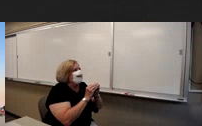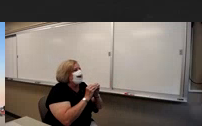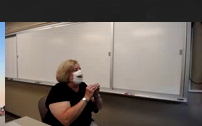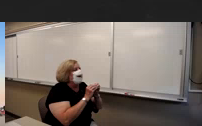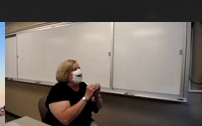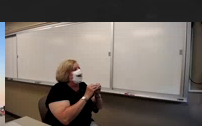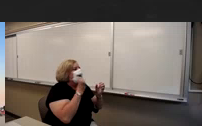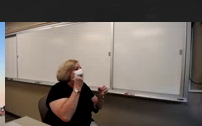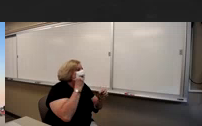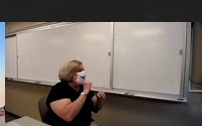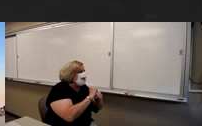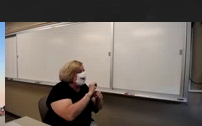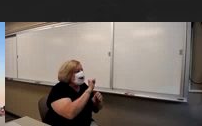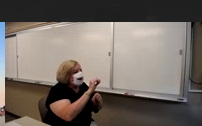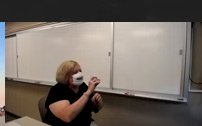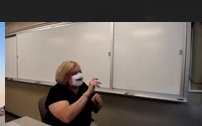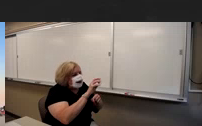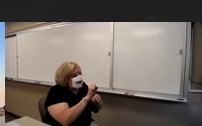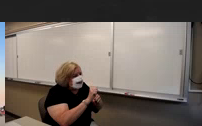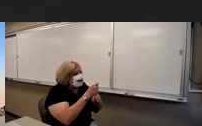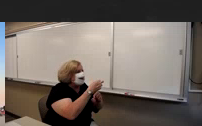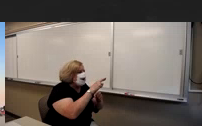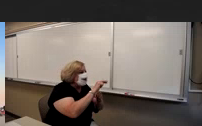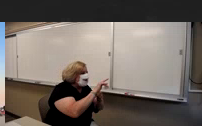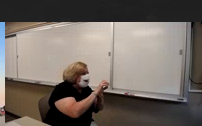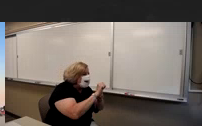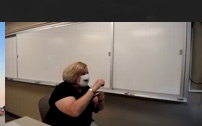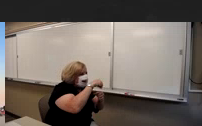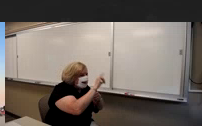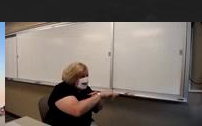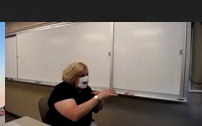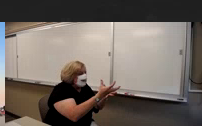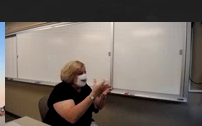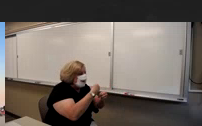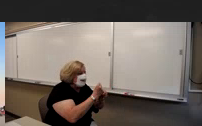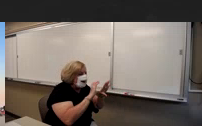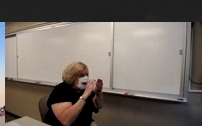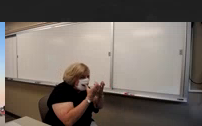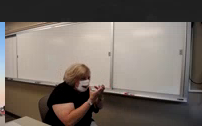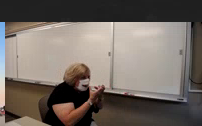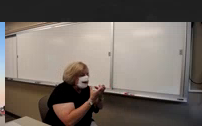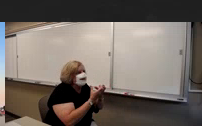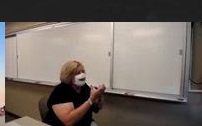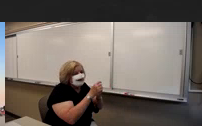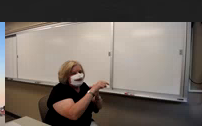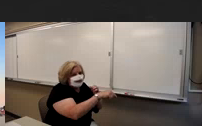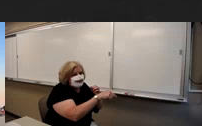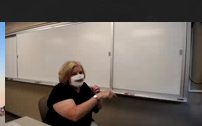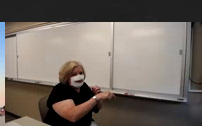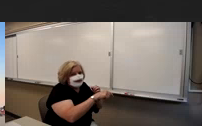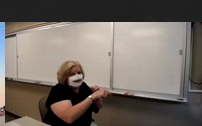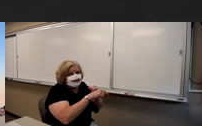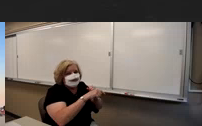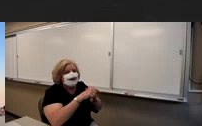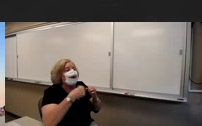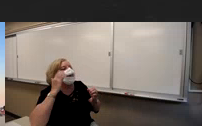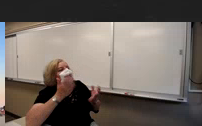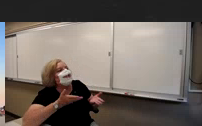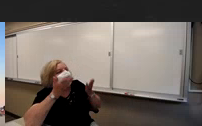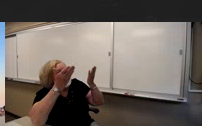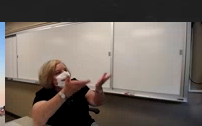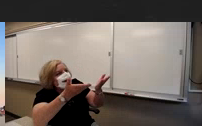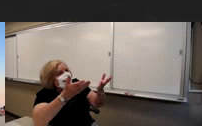assignments and grades and different features within that if you wanted to create a class type. So I would recommend if